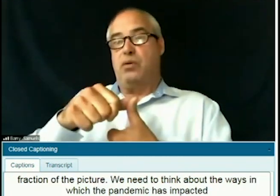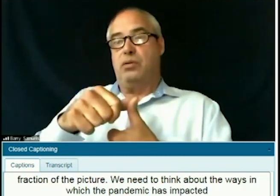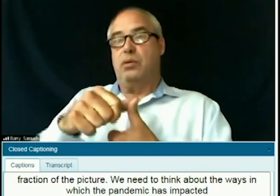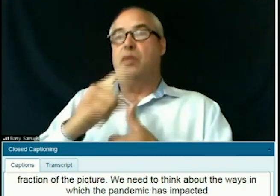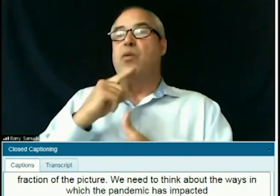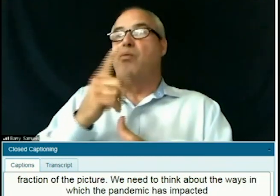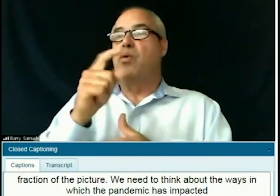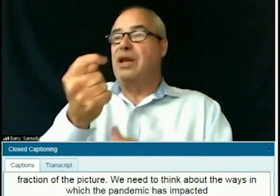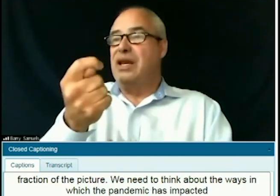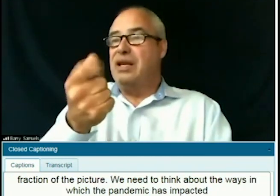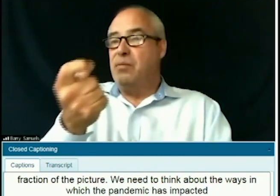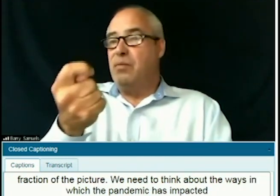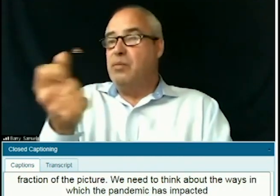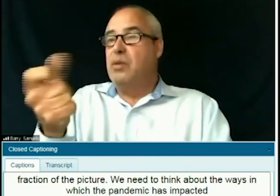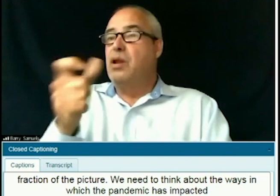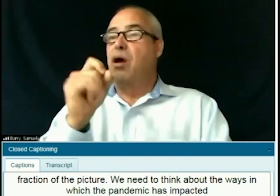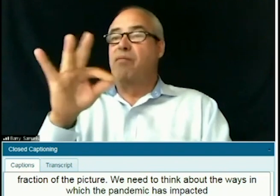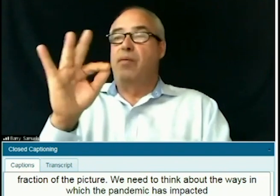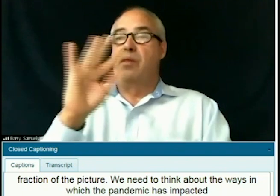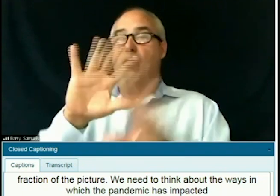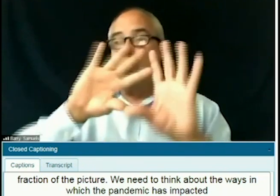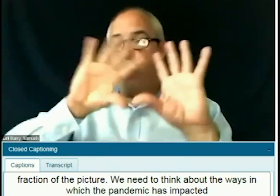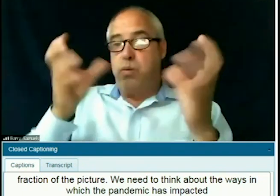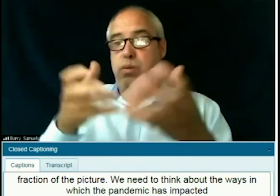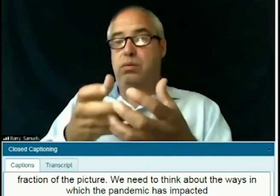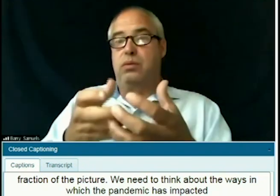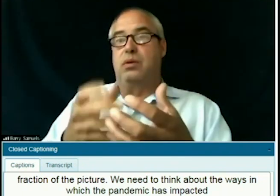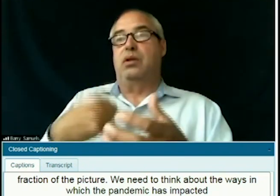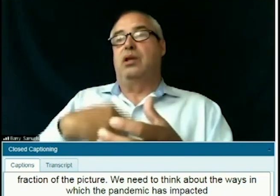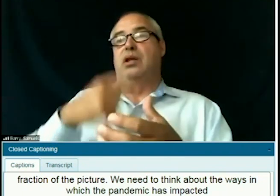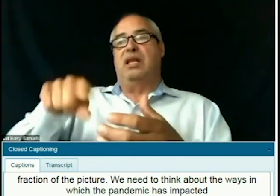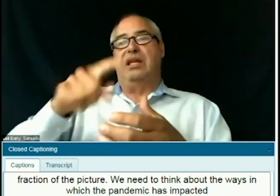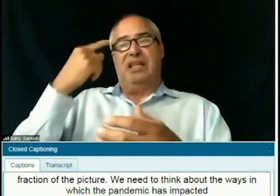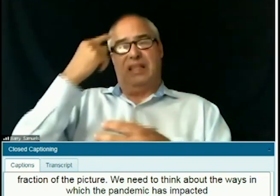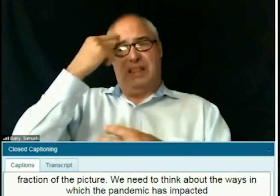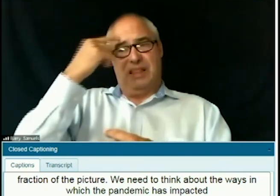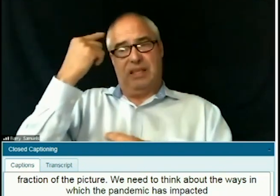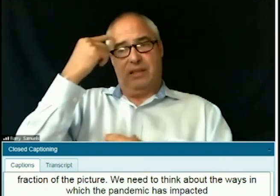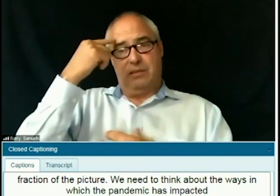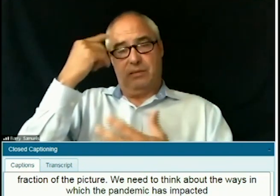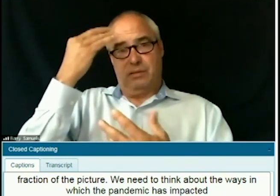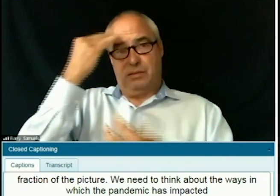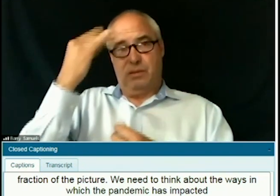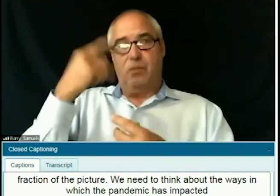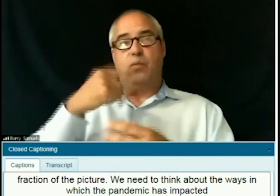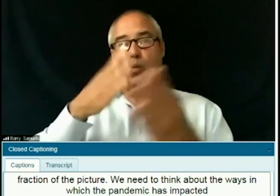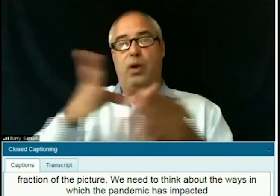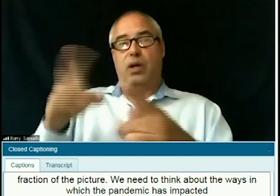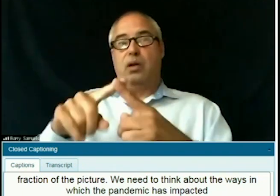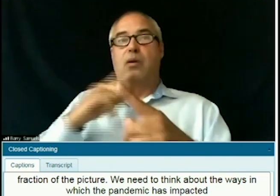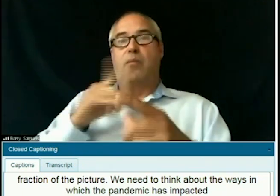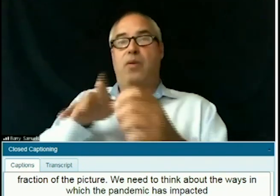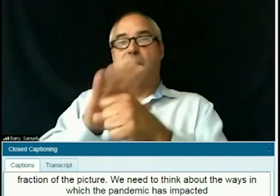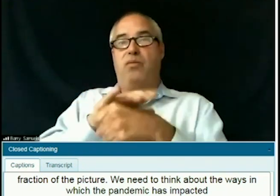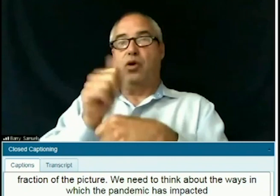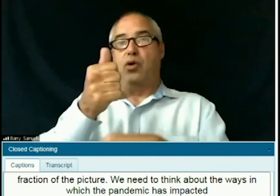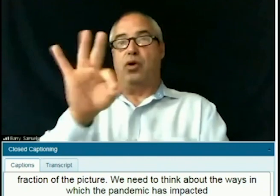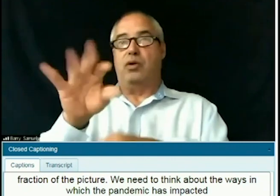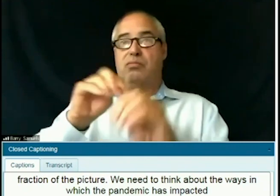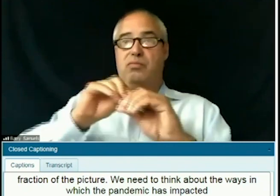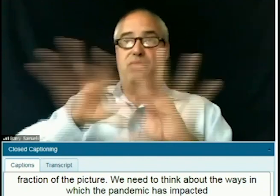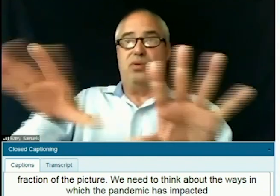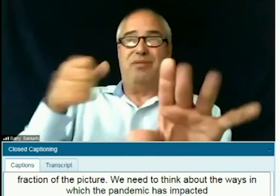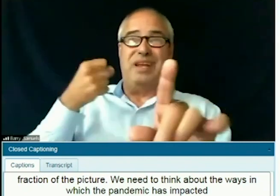fraction of the picture. We need to think about the ways in which the pandemic has impacted people